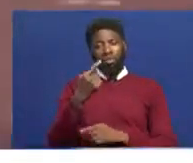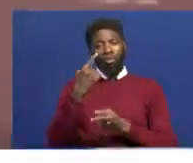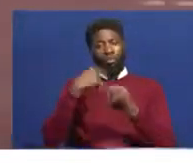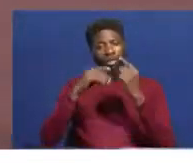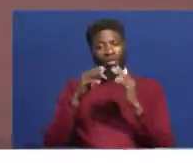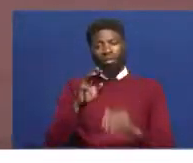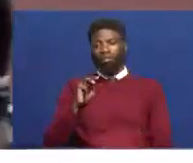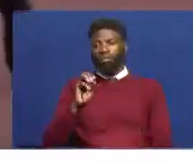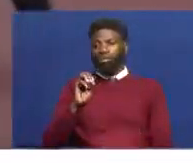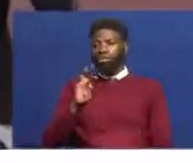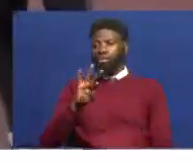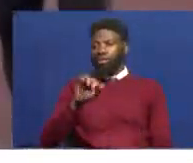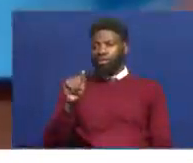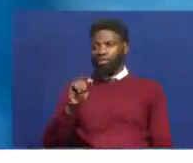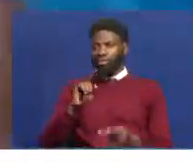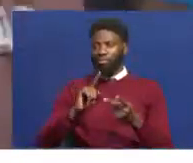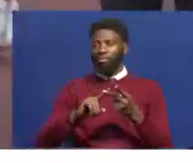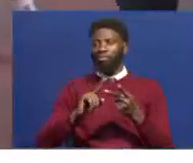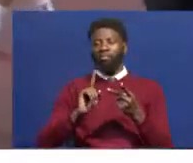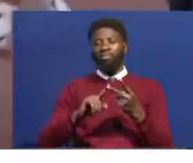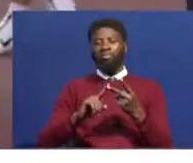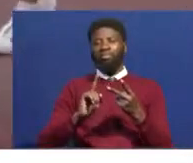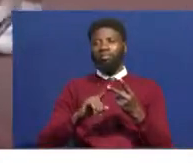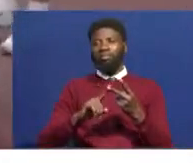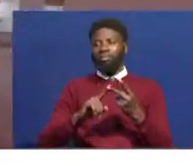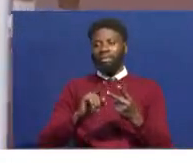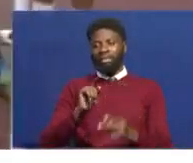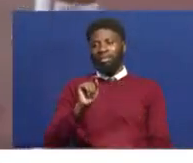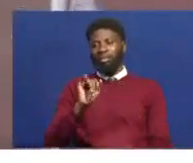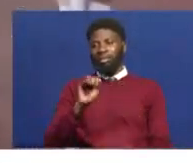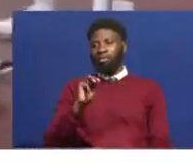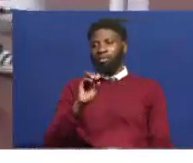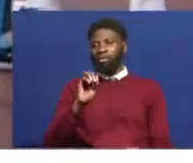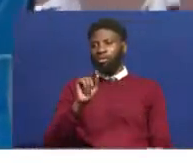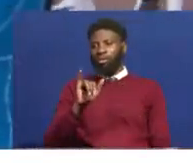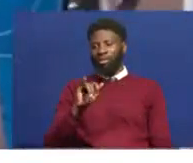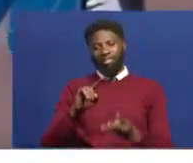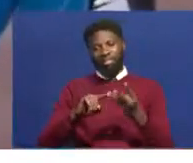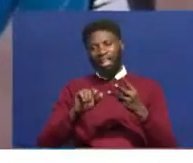Mora, former world 1,500 meter champion Timothy Cheruiyot, among others.